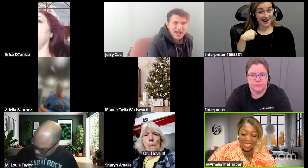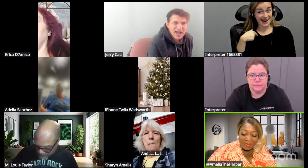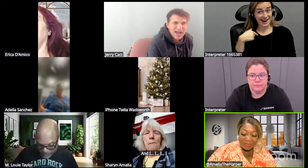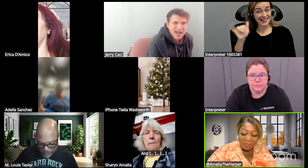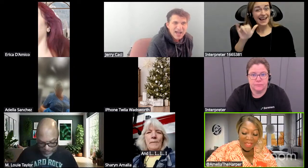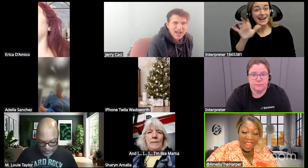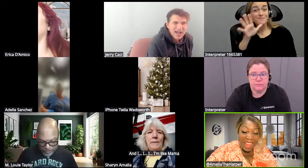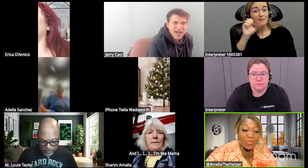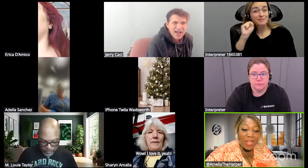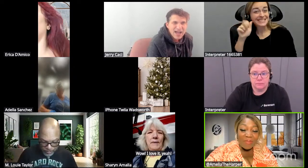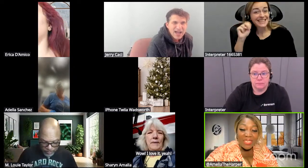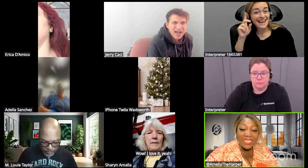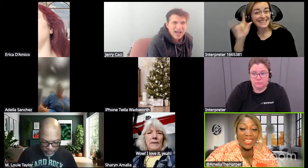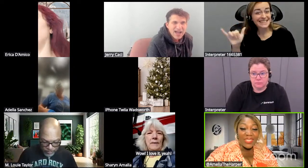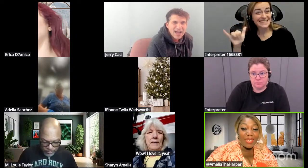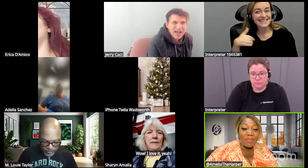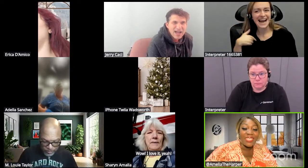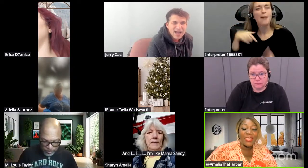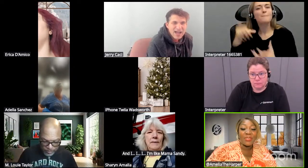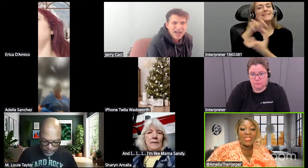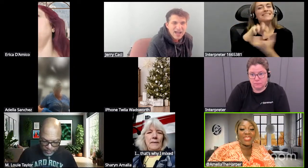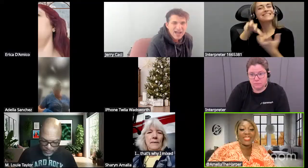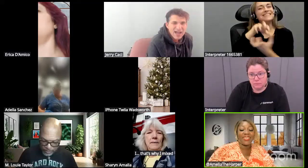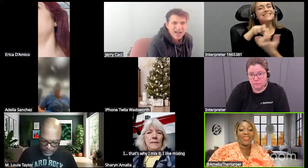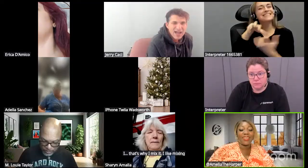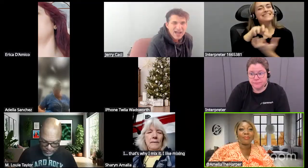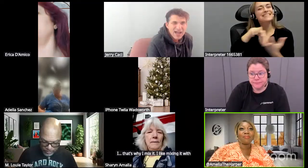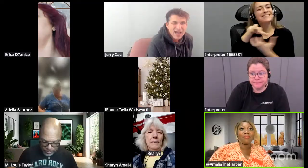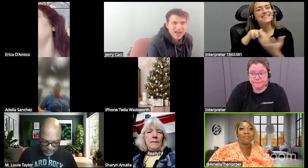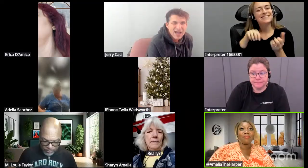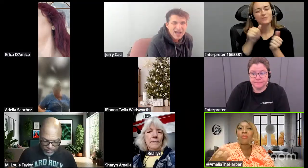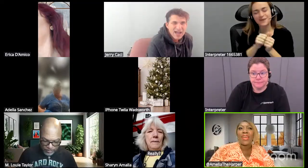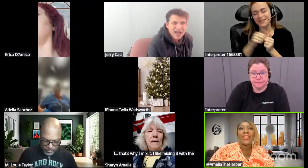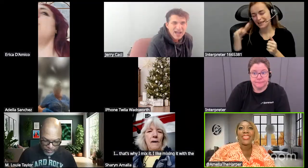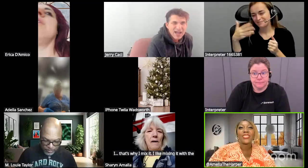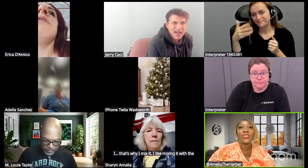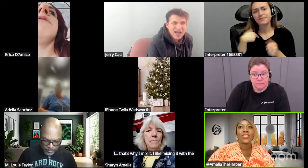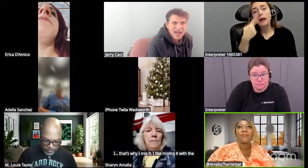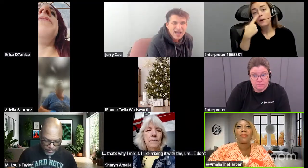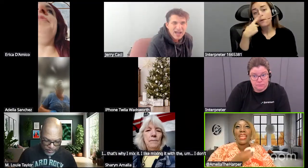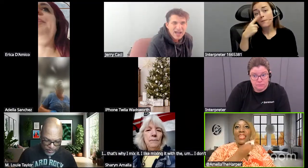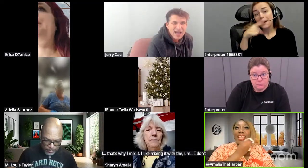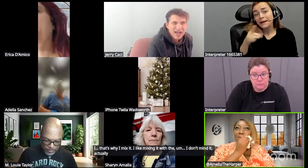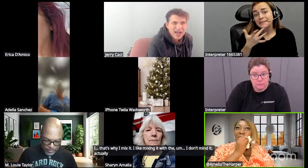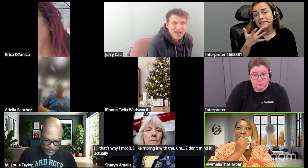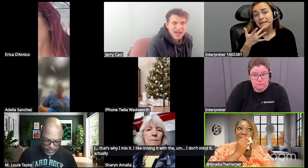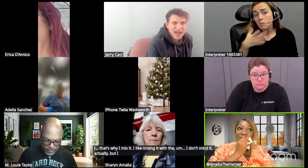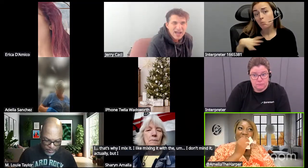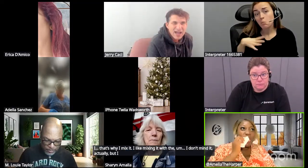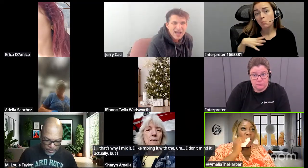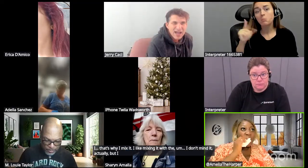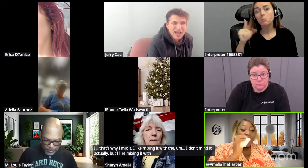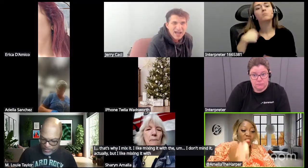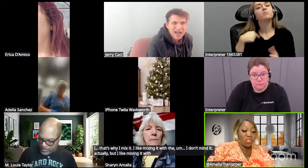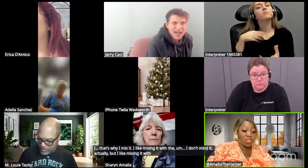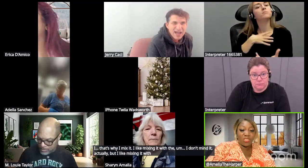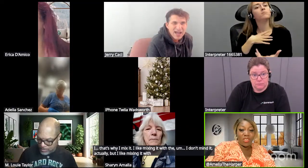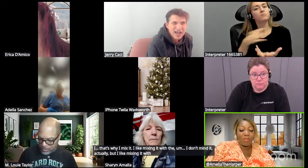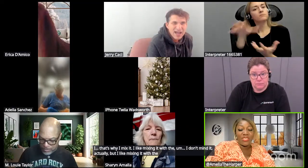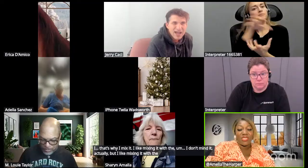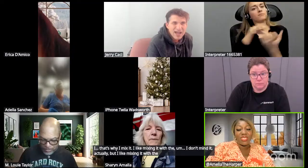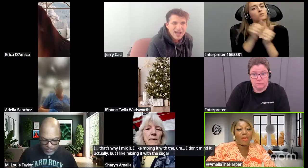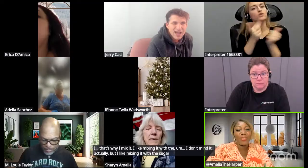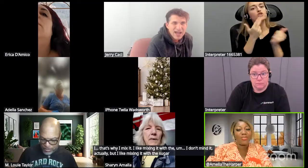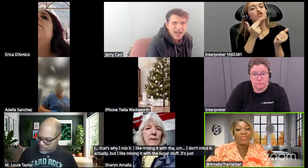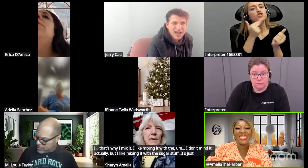Sandy. That's why I mix it. I like mixing it with the I don't mind it actually, but I like mixing it with the sugar stop. It's